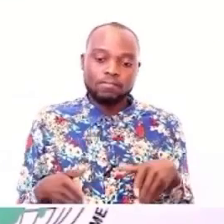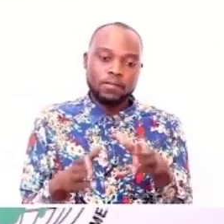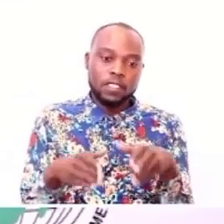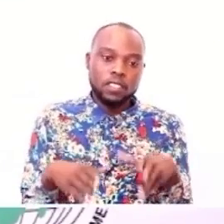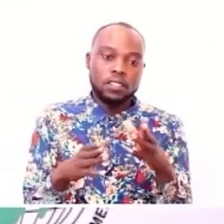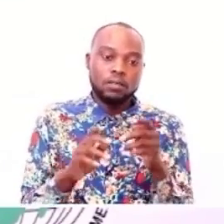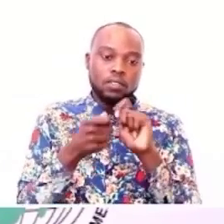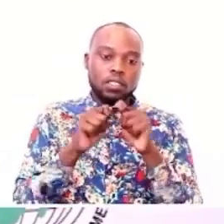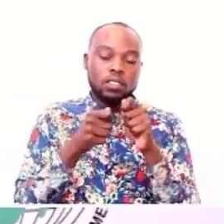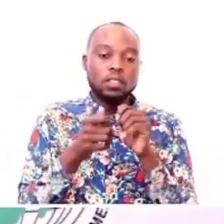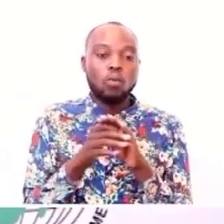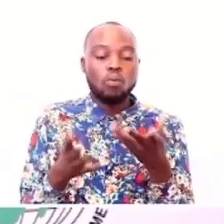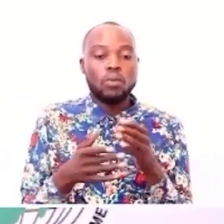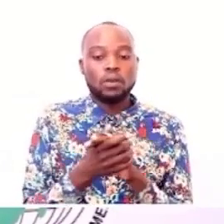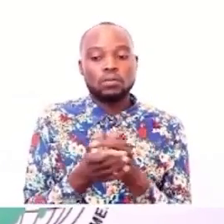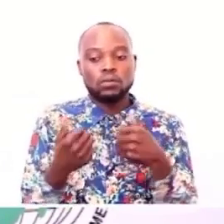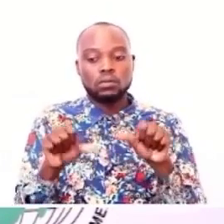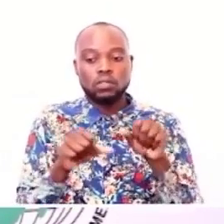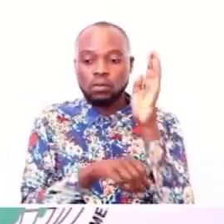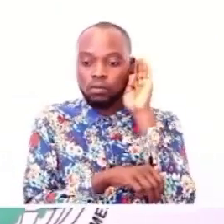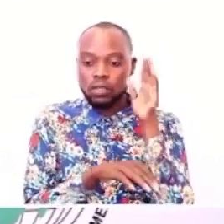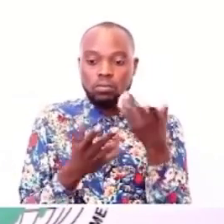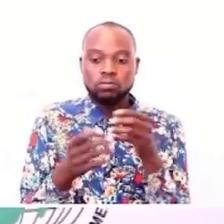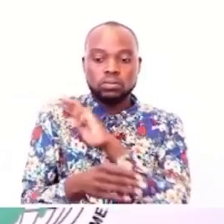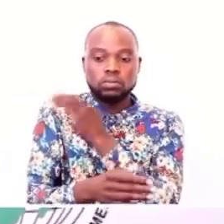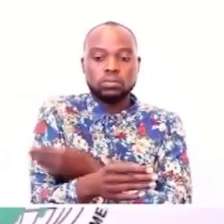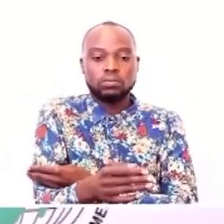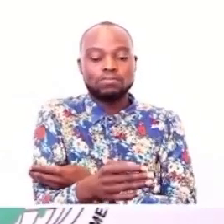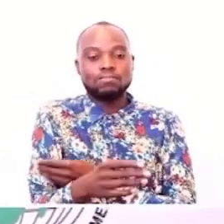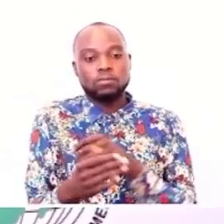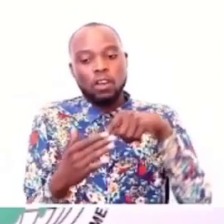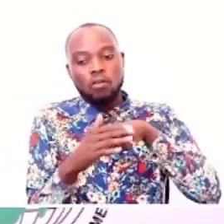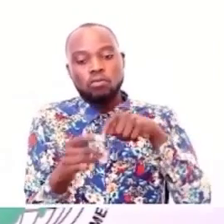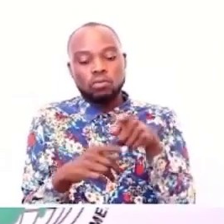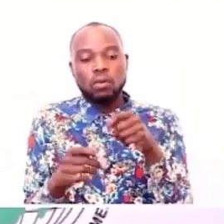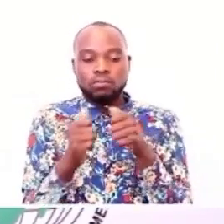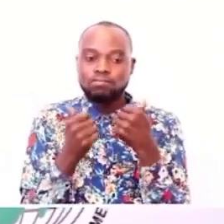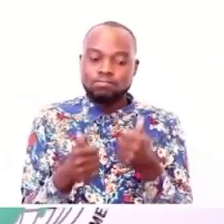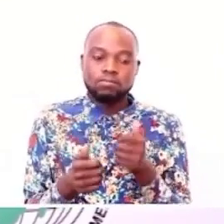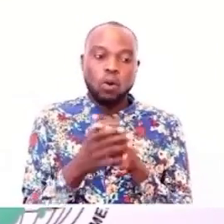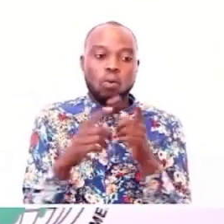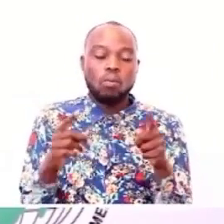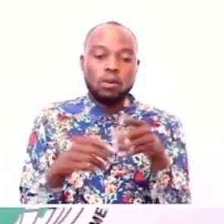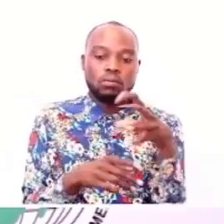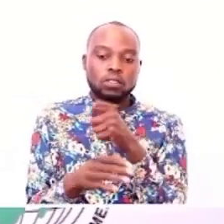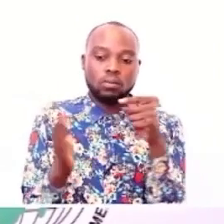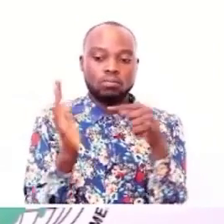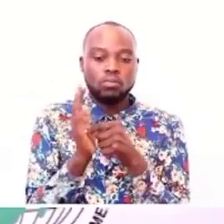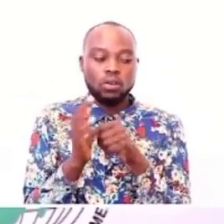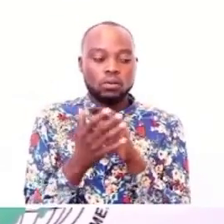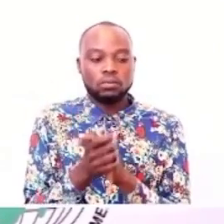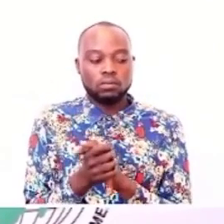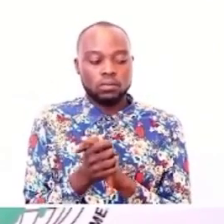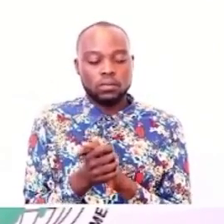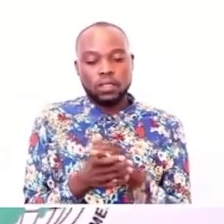technologies, where we also try to understand that the energy deficit is real and try to find a midpoint between renewable